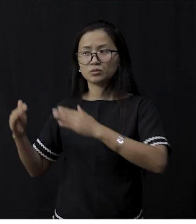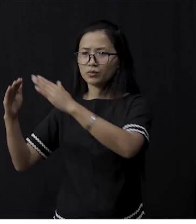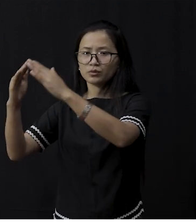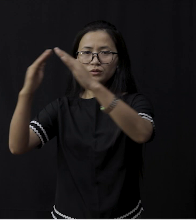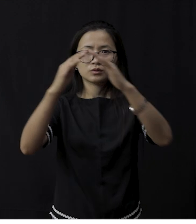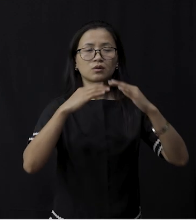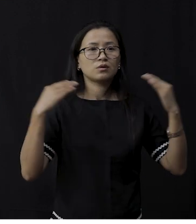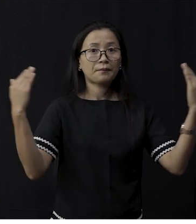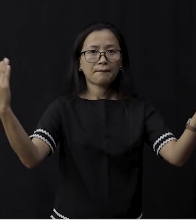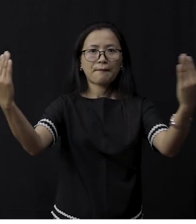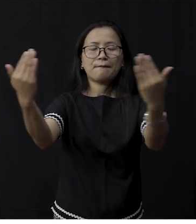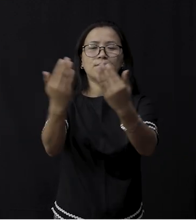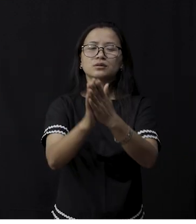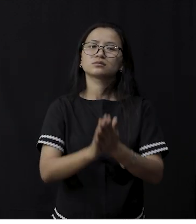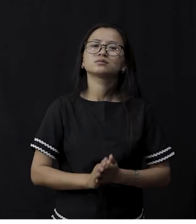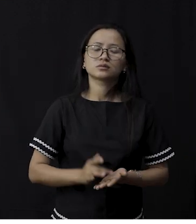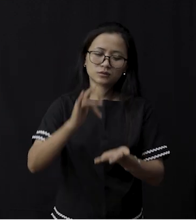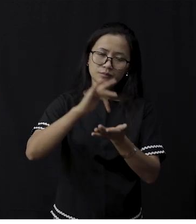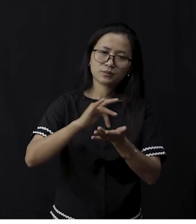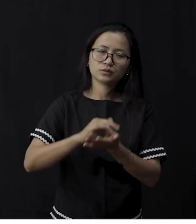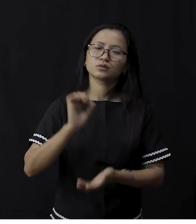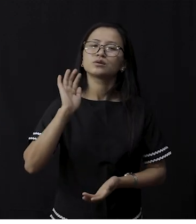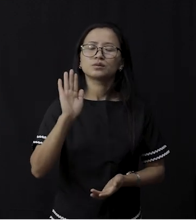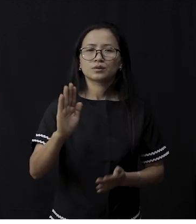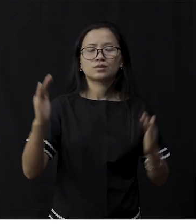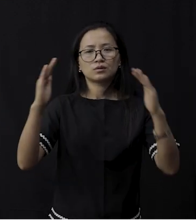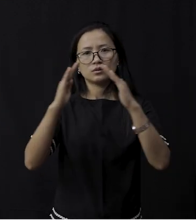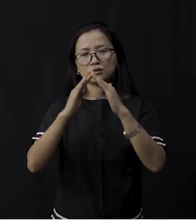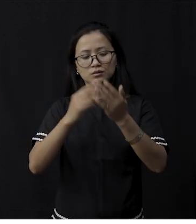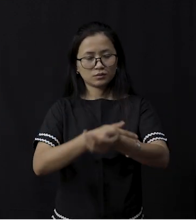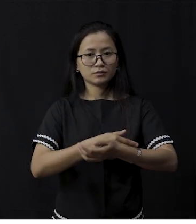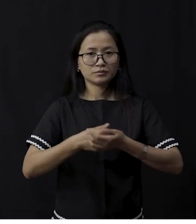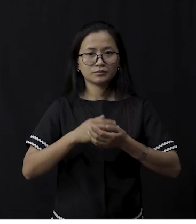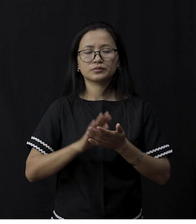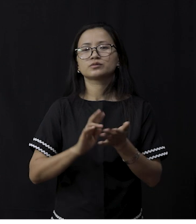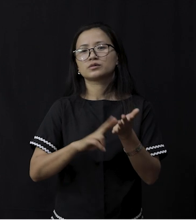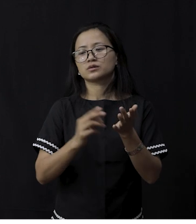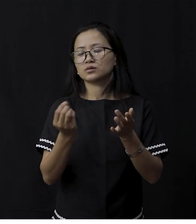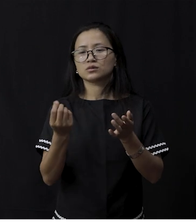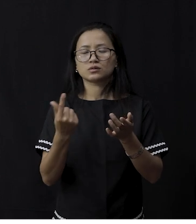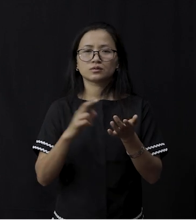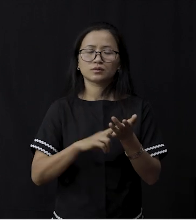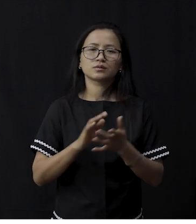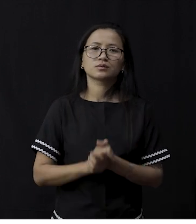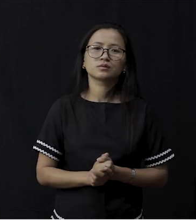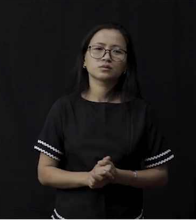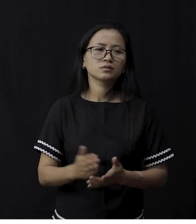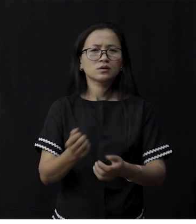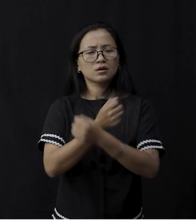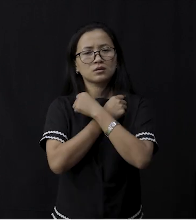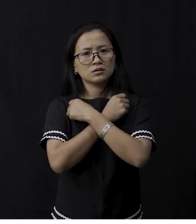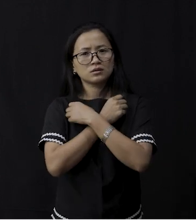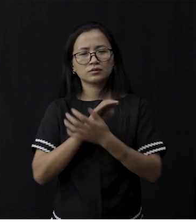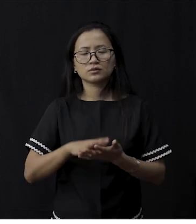noun because it's a name of a place. Your house, that is also a noun. Yeah, if you love